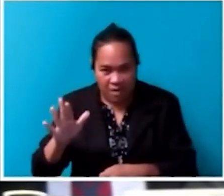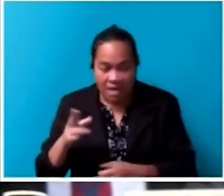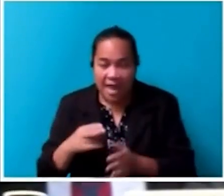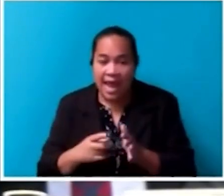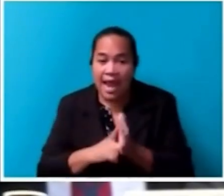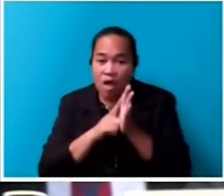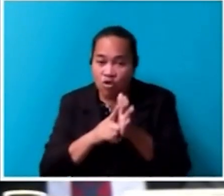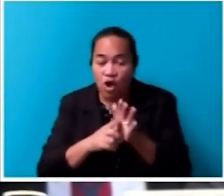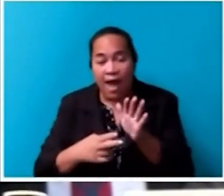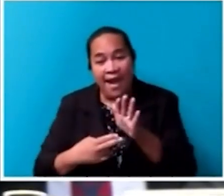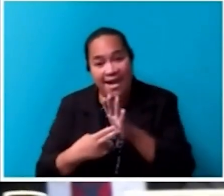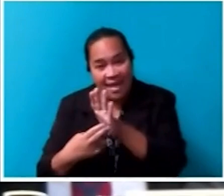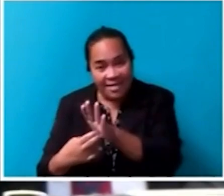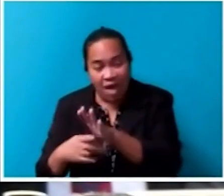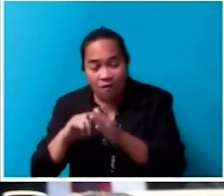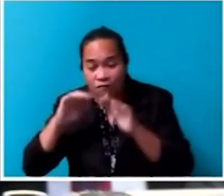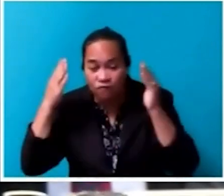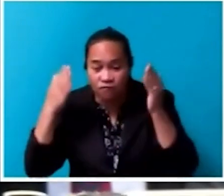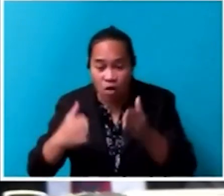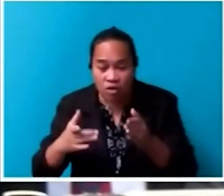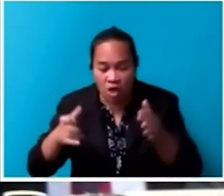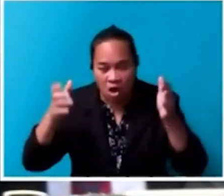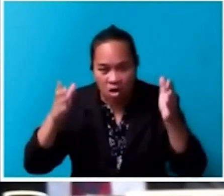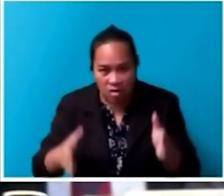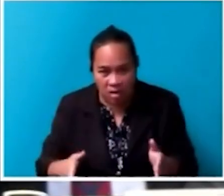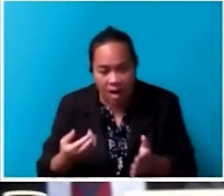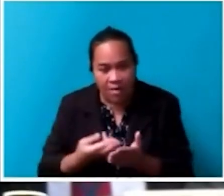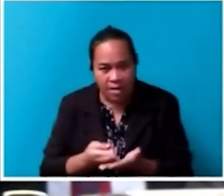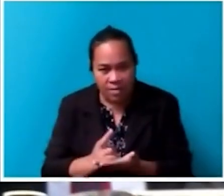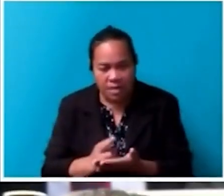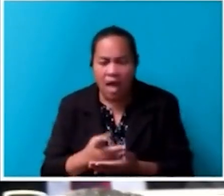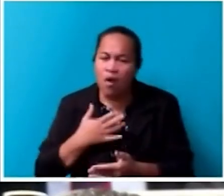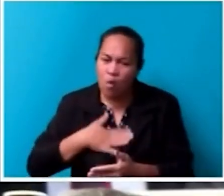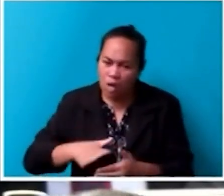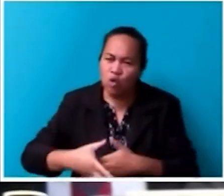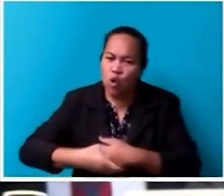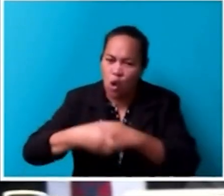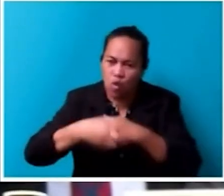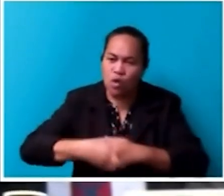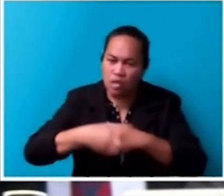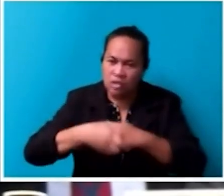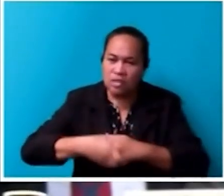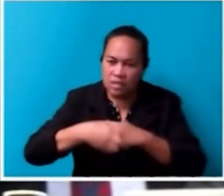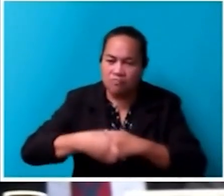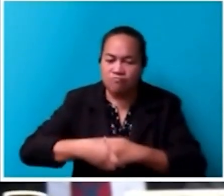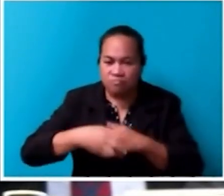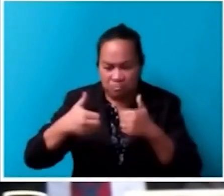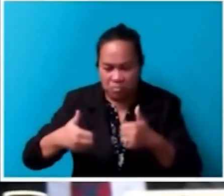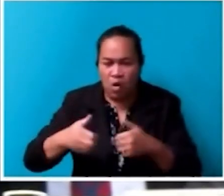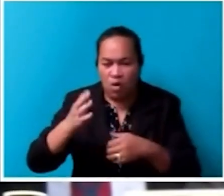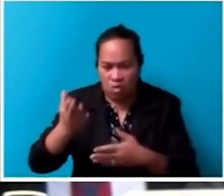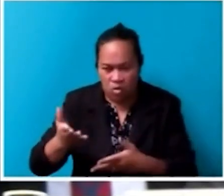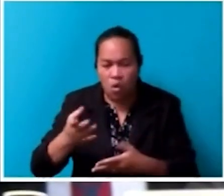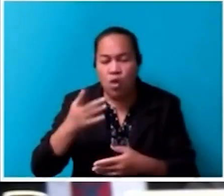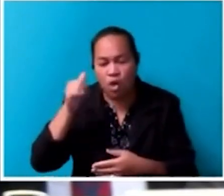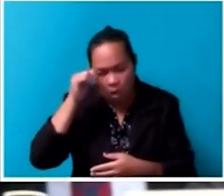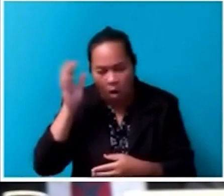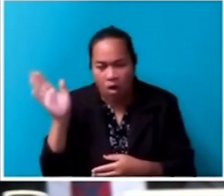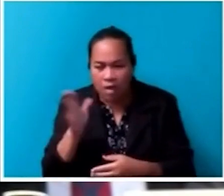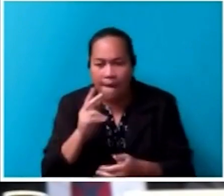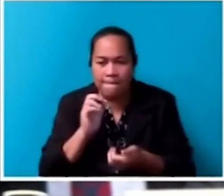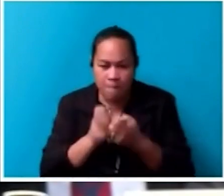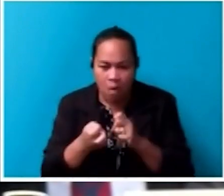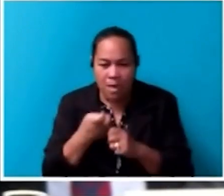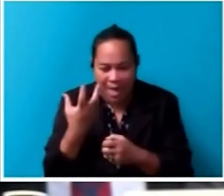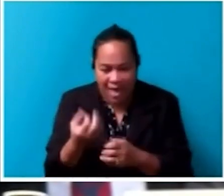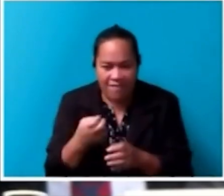Nandi with the focus on holistic rehabilitation. And I congratulate the Ministry for doing that. We all know the problems that we have with the